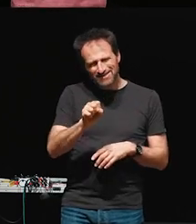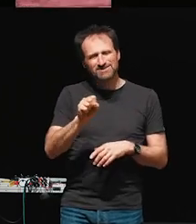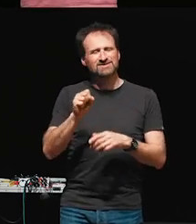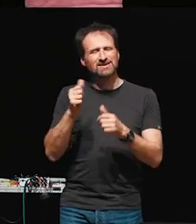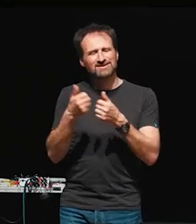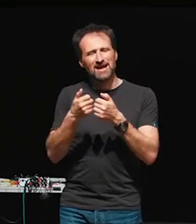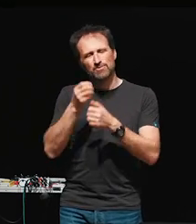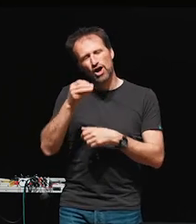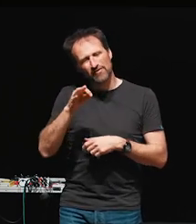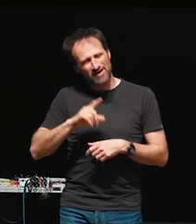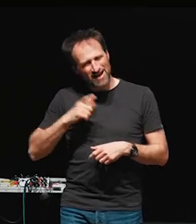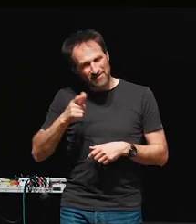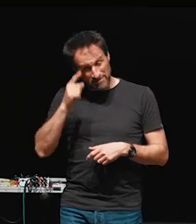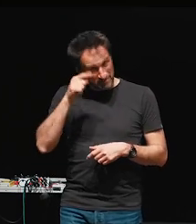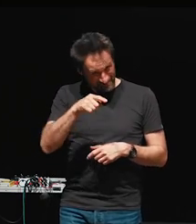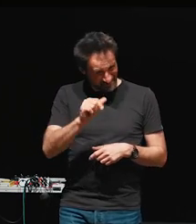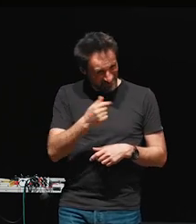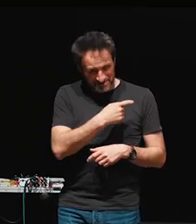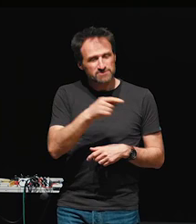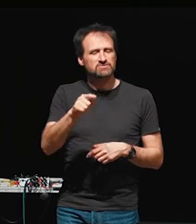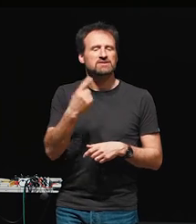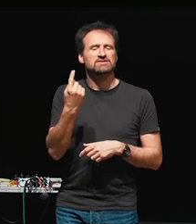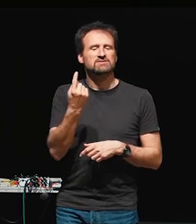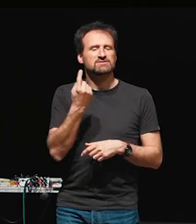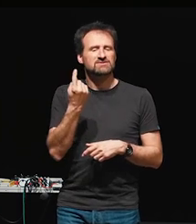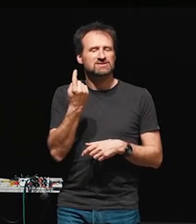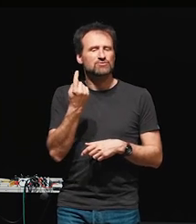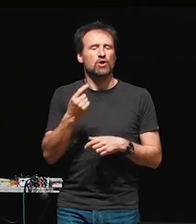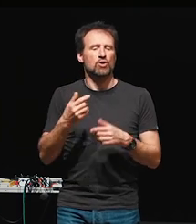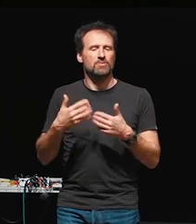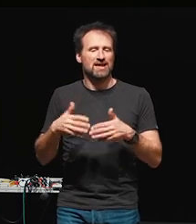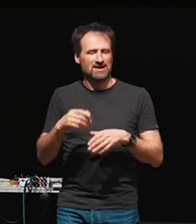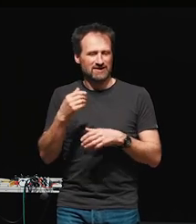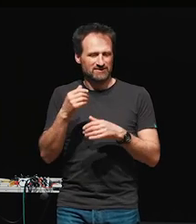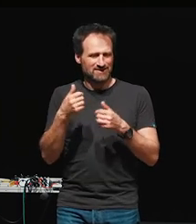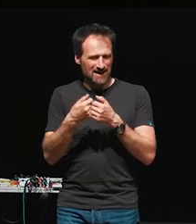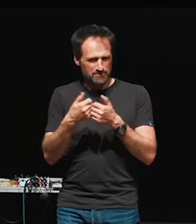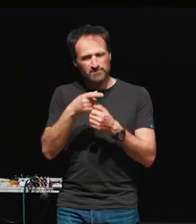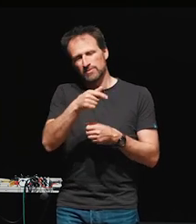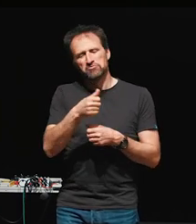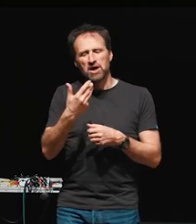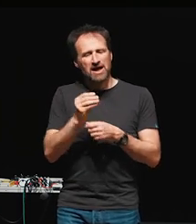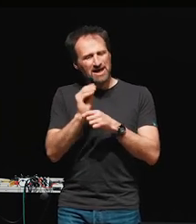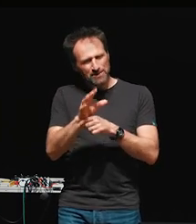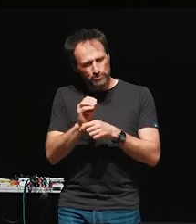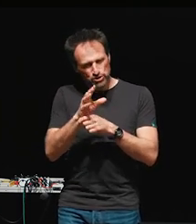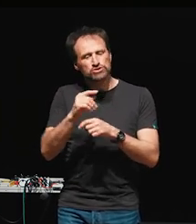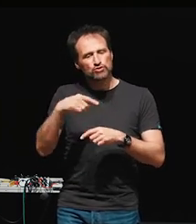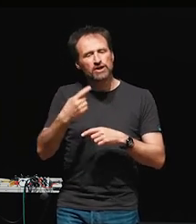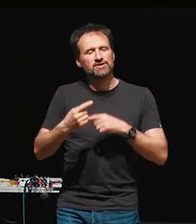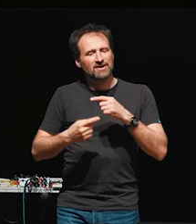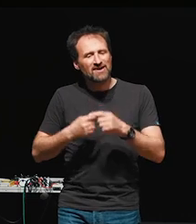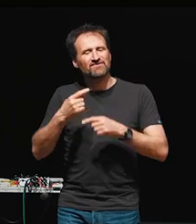Life is a quote-unquote zero-player game where essentially you start with some inputs and then allow it to evolve over time according to some set of